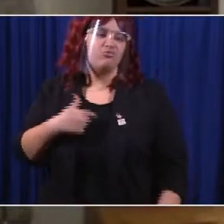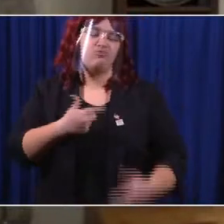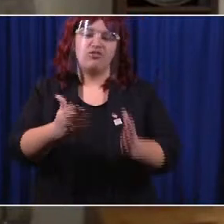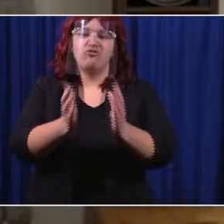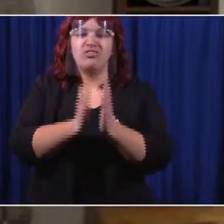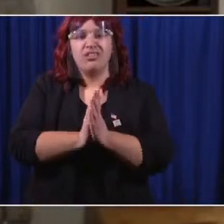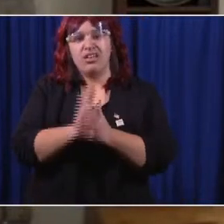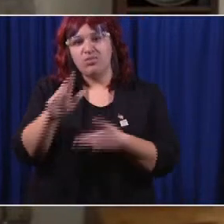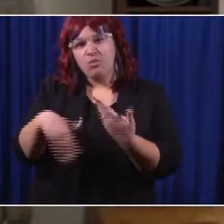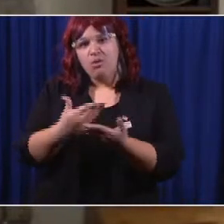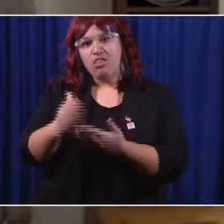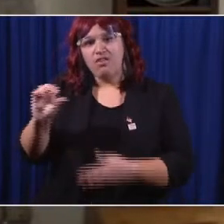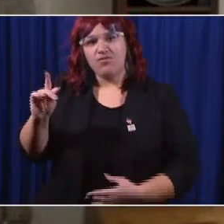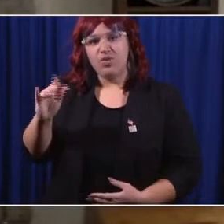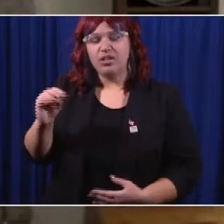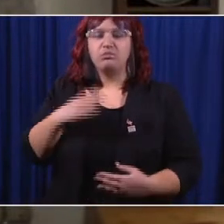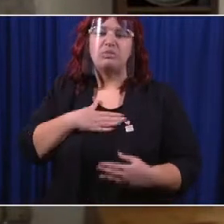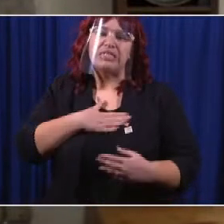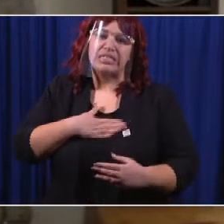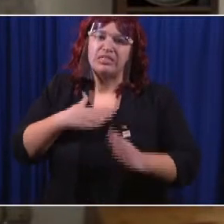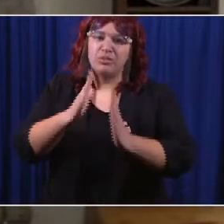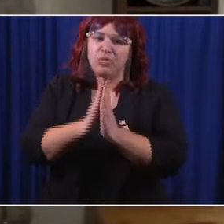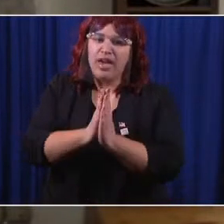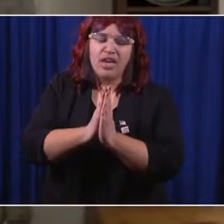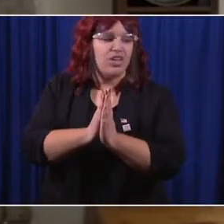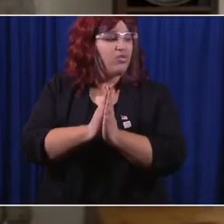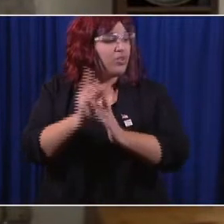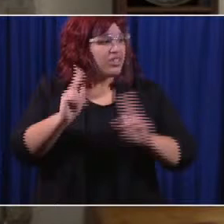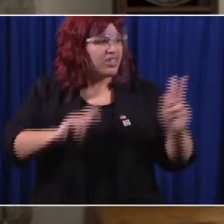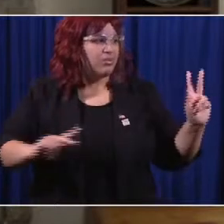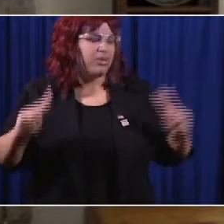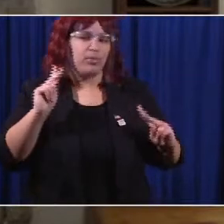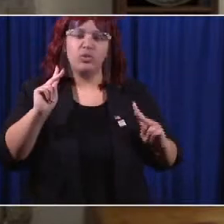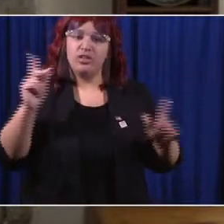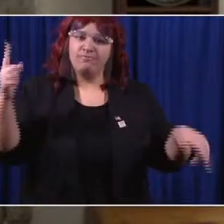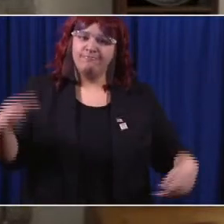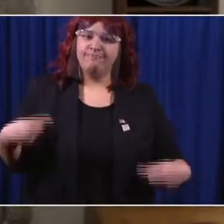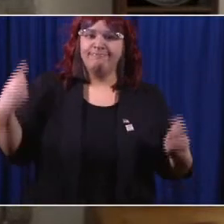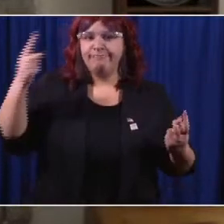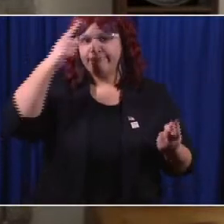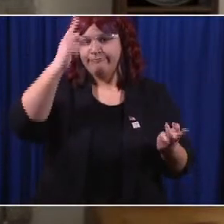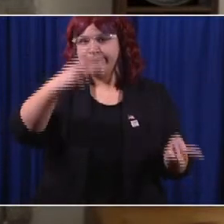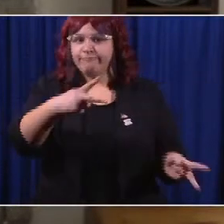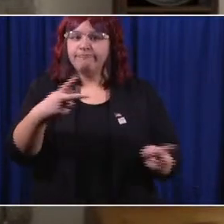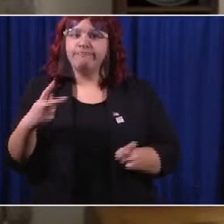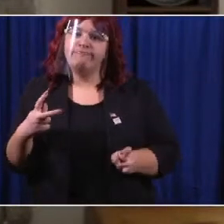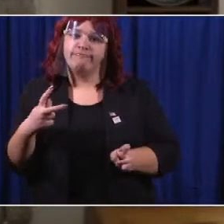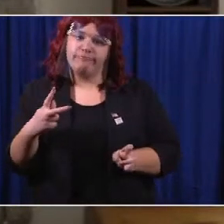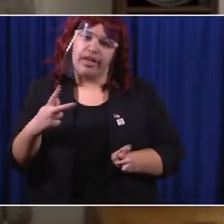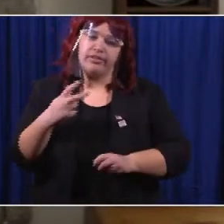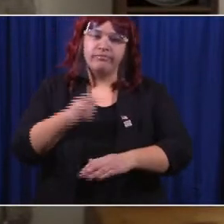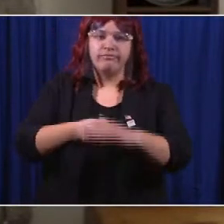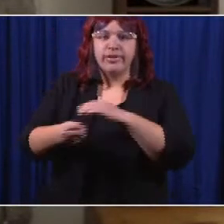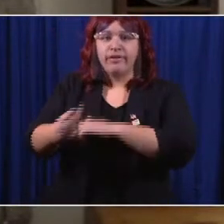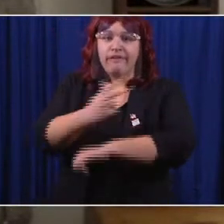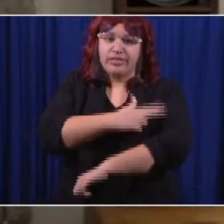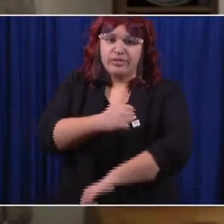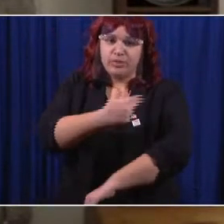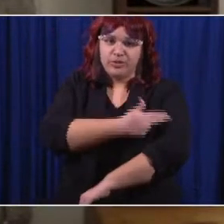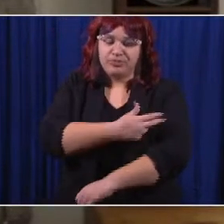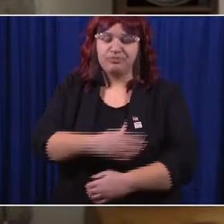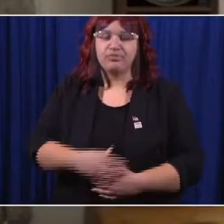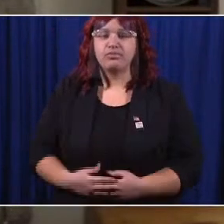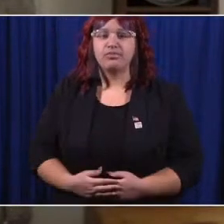today. Let me go now to Dr. Andy Thomas. Dr. Thomas, thank you for once again